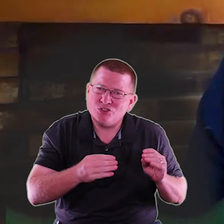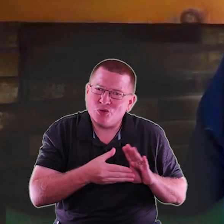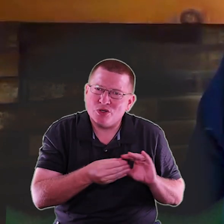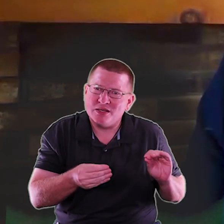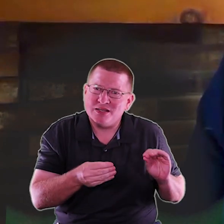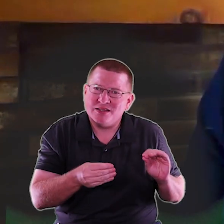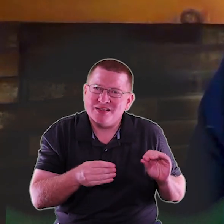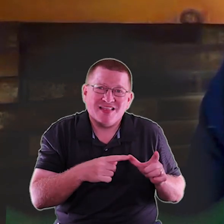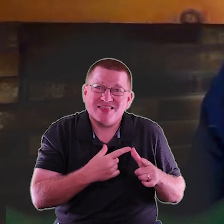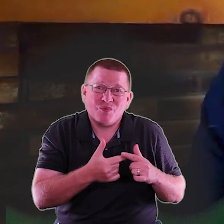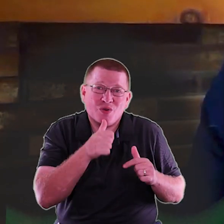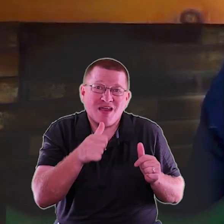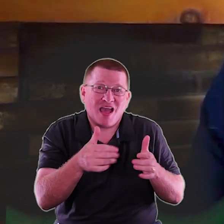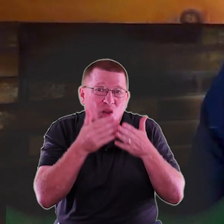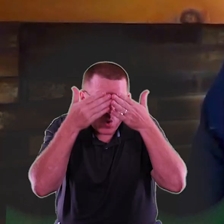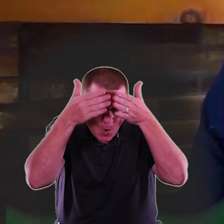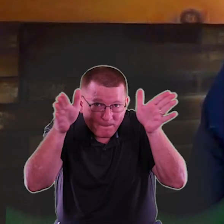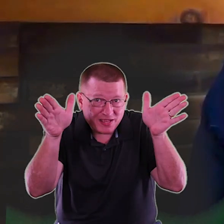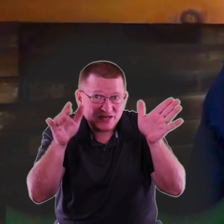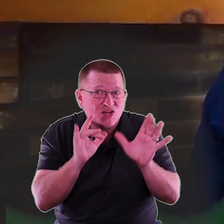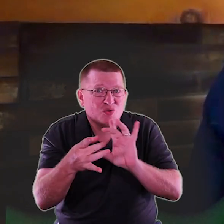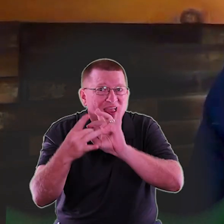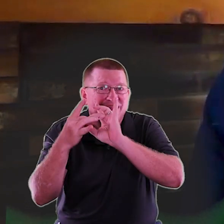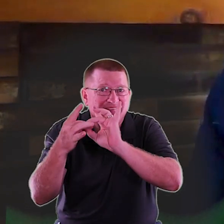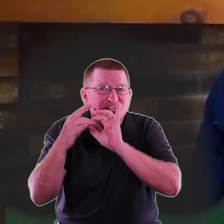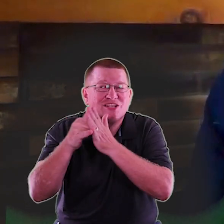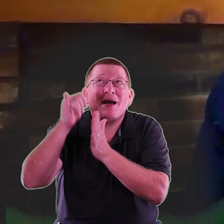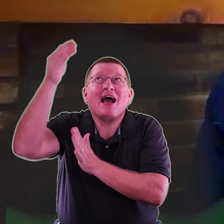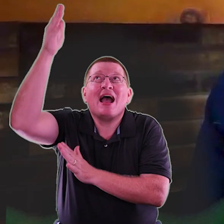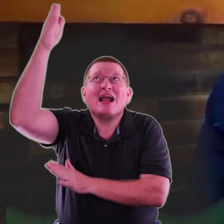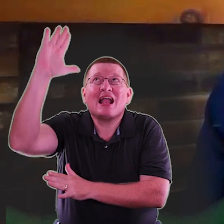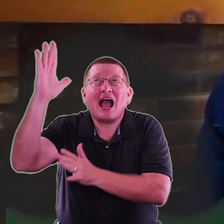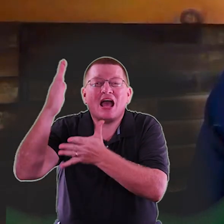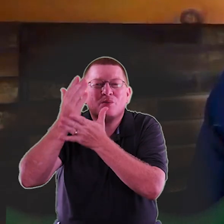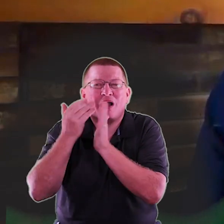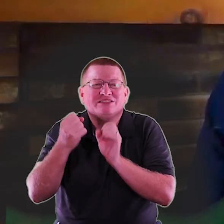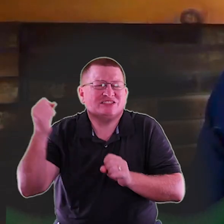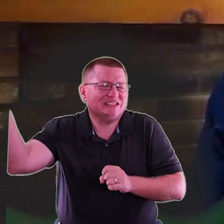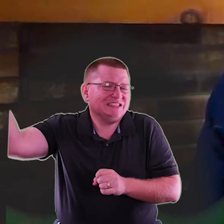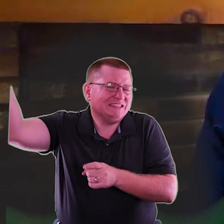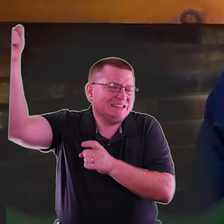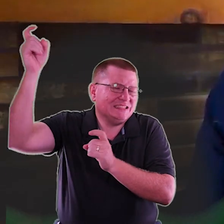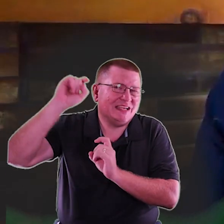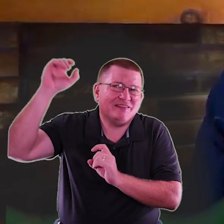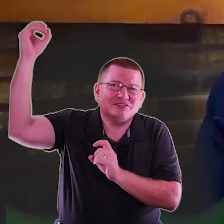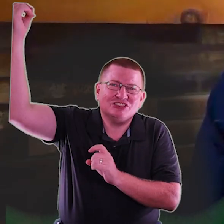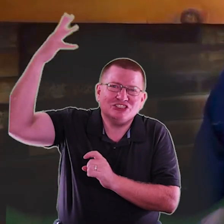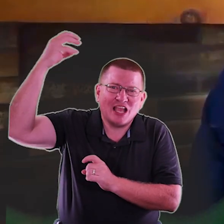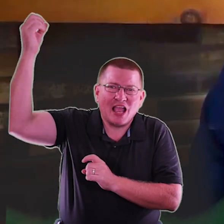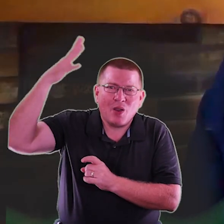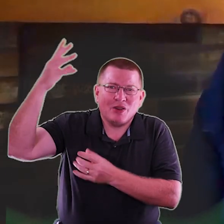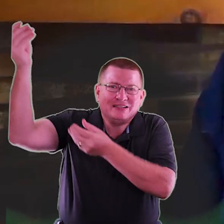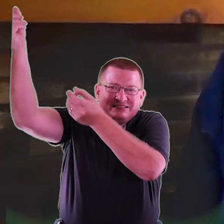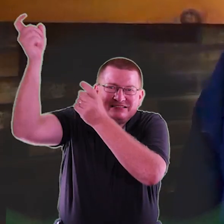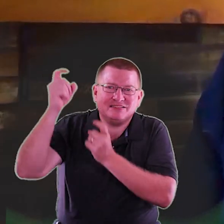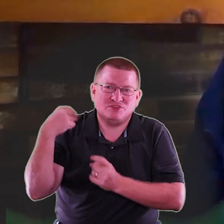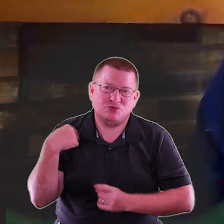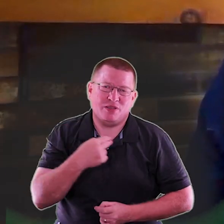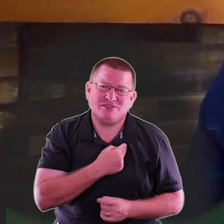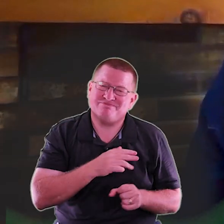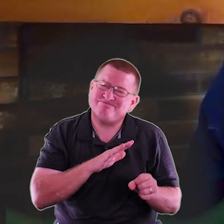not open to the relationship that God wants to shower, share, lavish upon